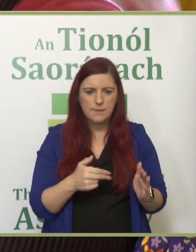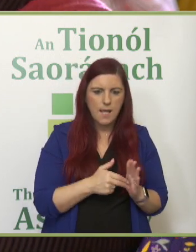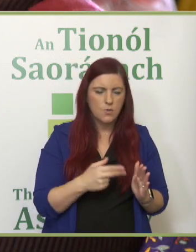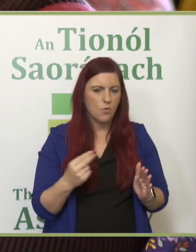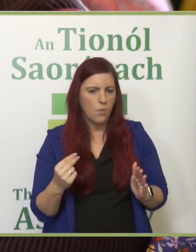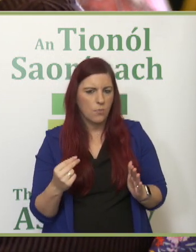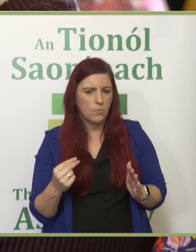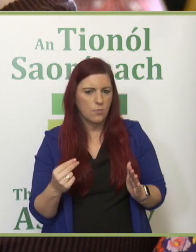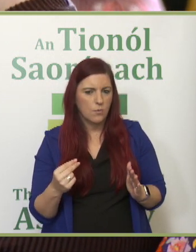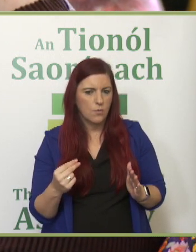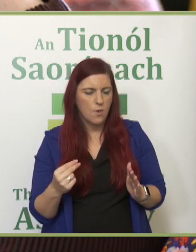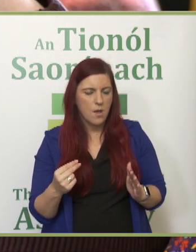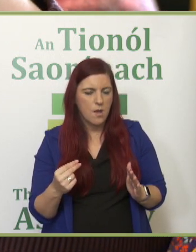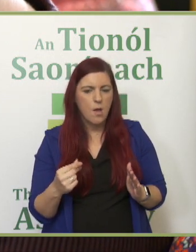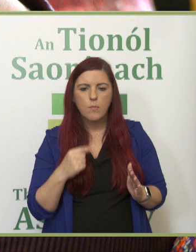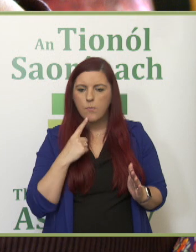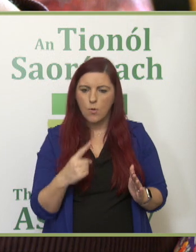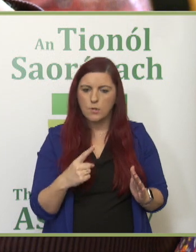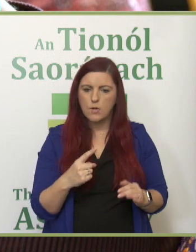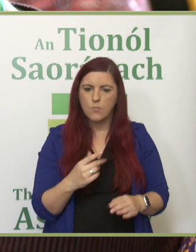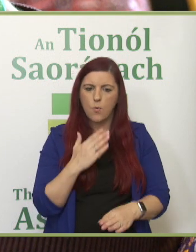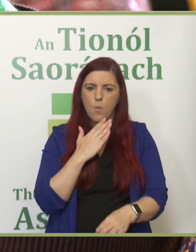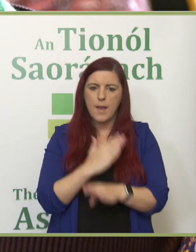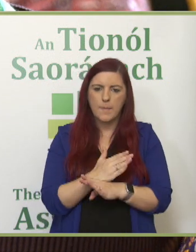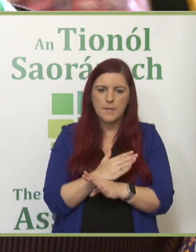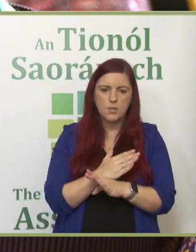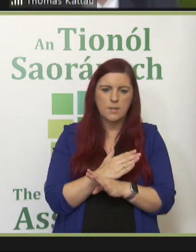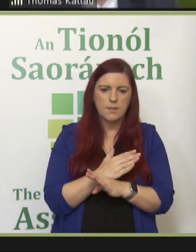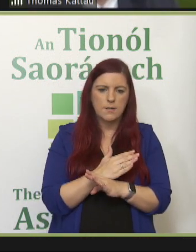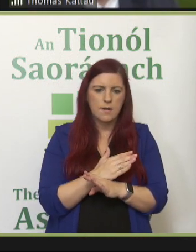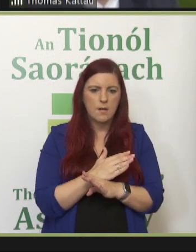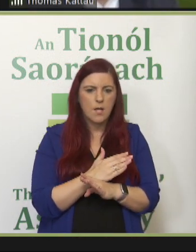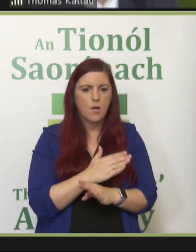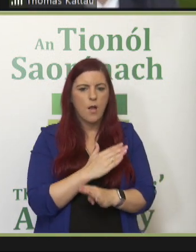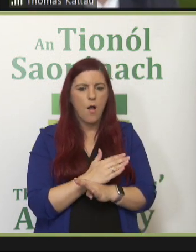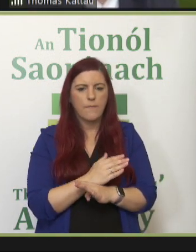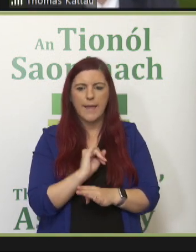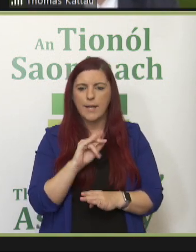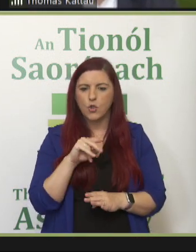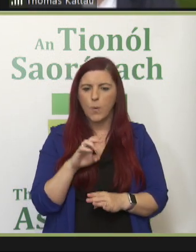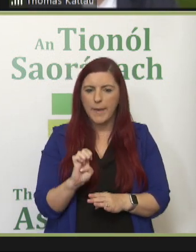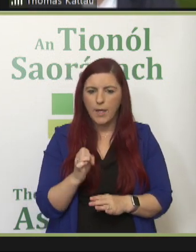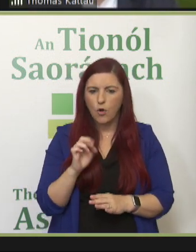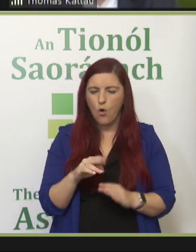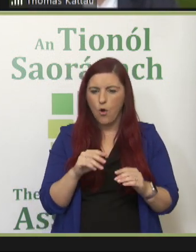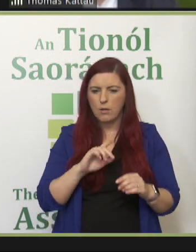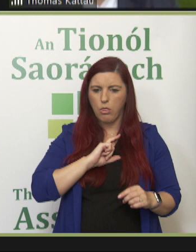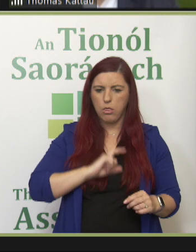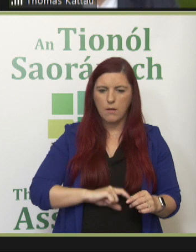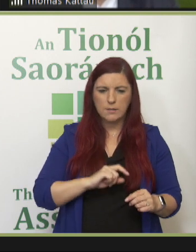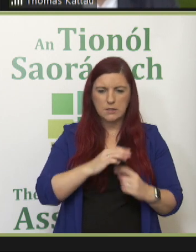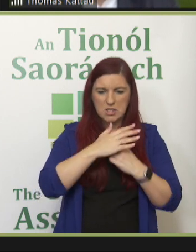as treatment. Then the prohibition of inhuman and degrading treatment, which is also referred to very often as the Council of